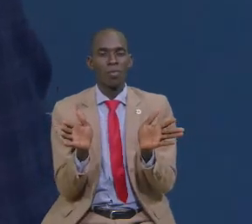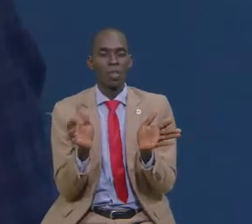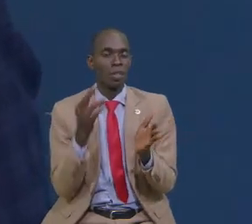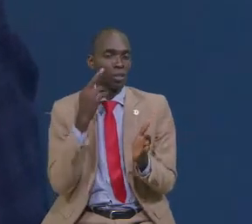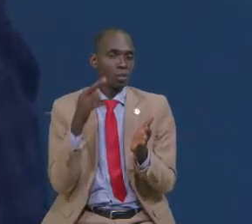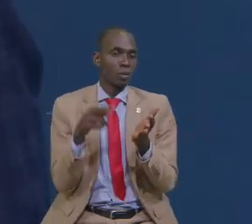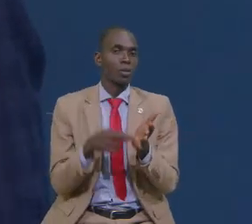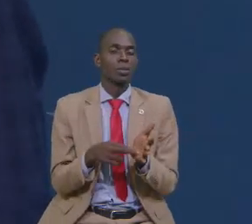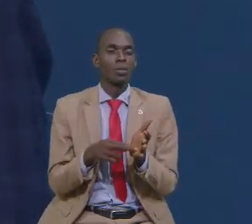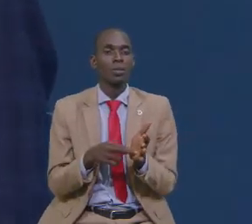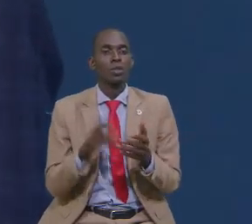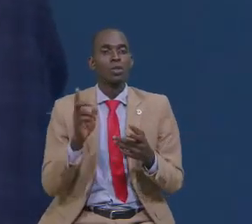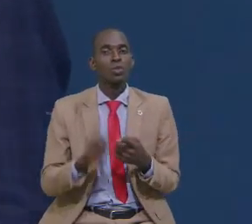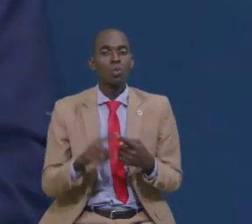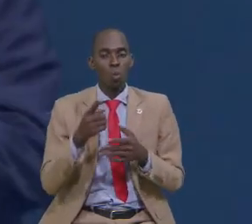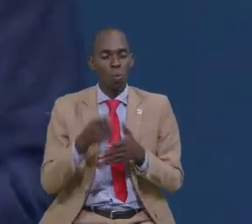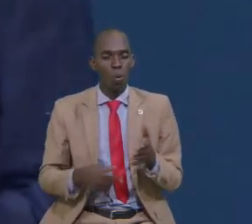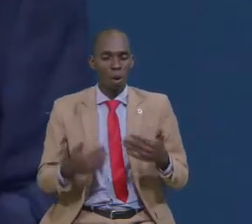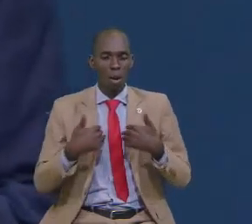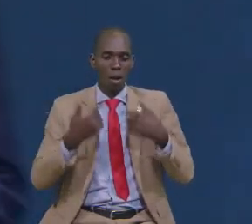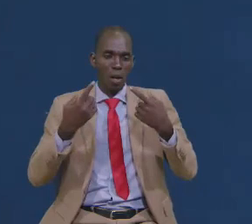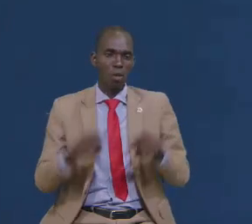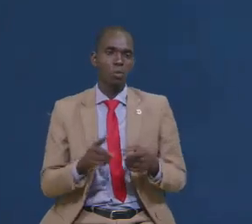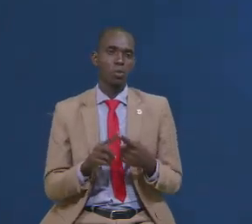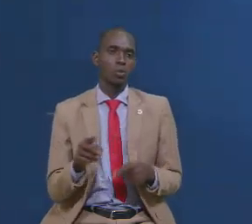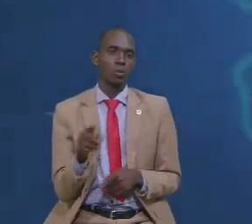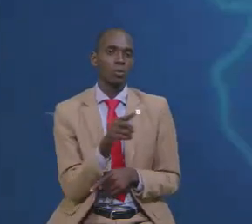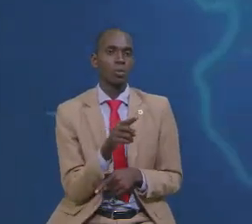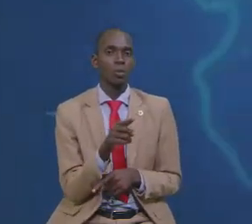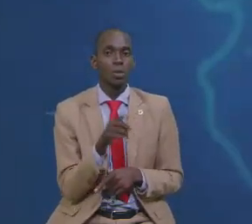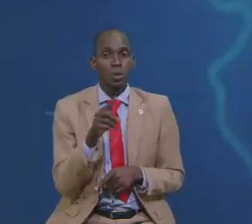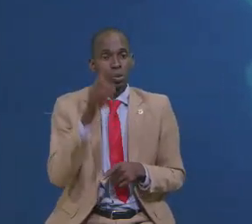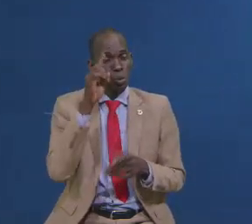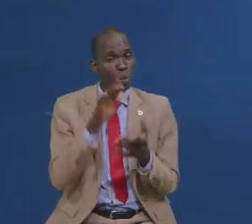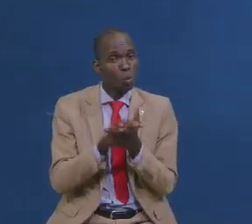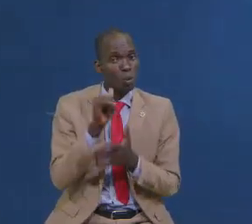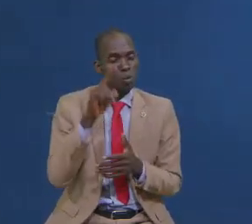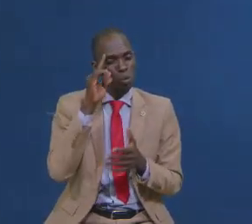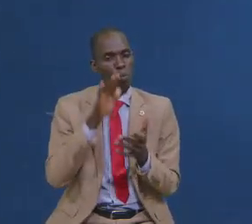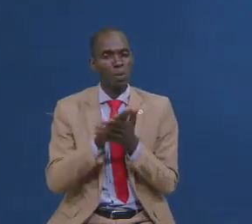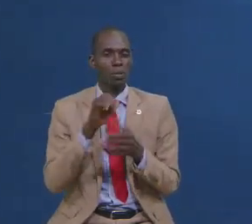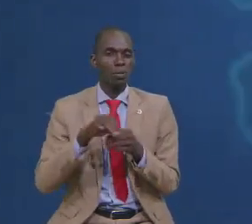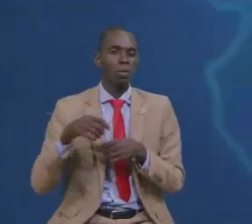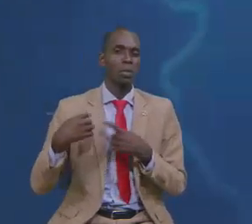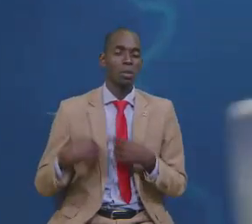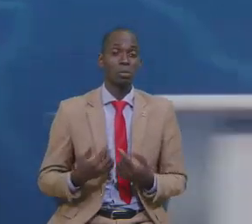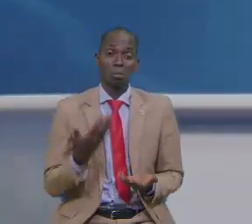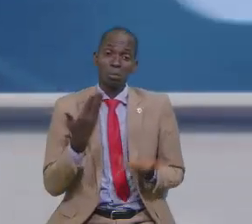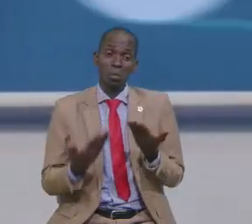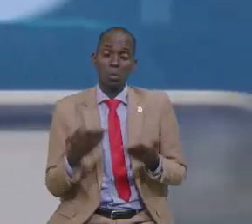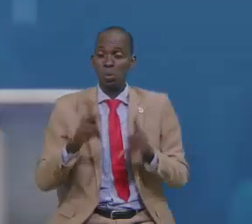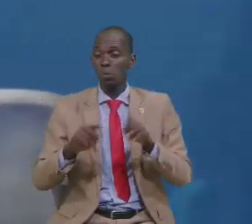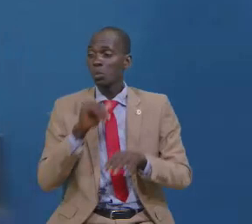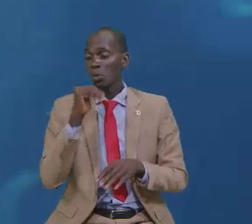to what has happened to you you know your belief you believe in your heart people may not know you